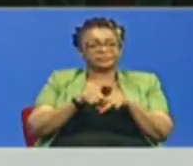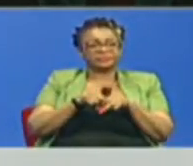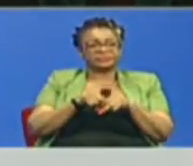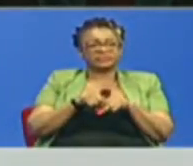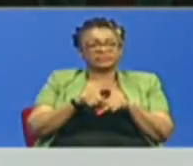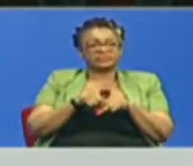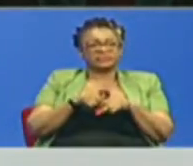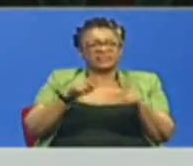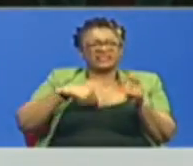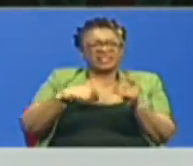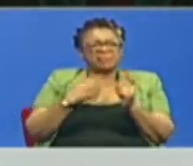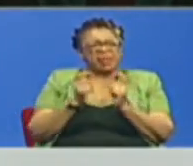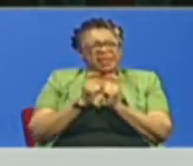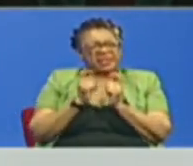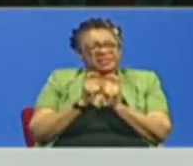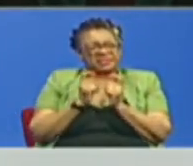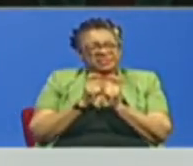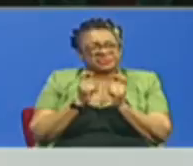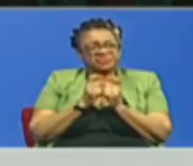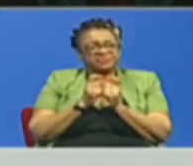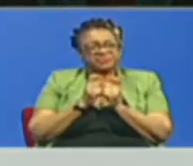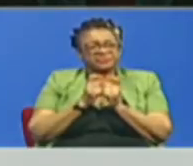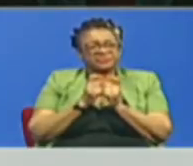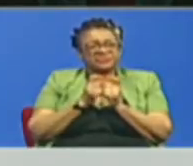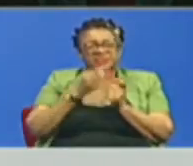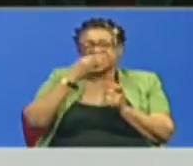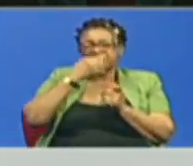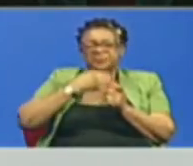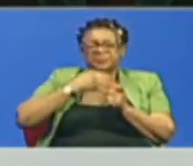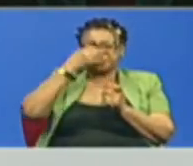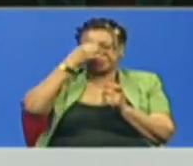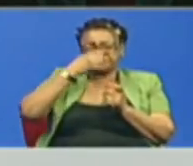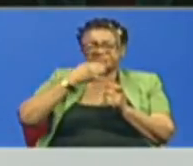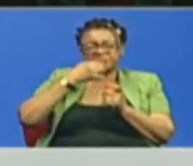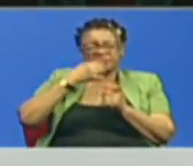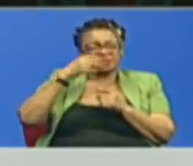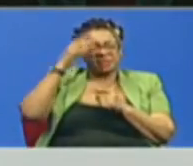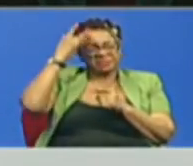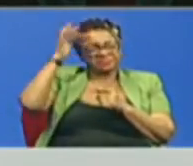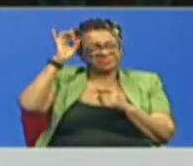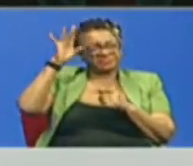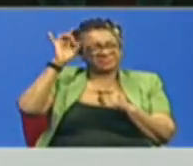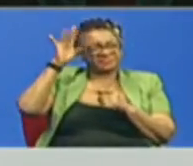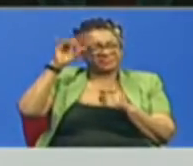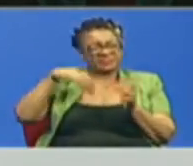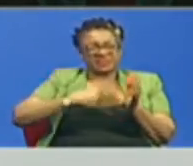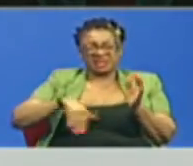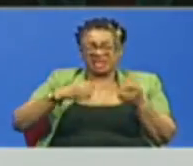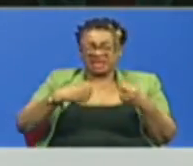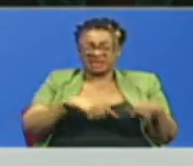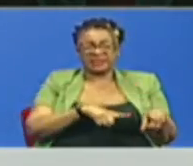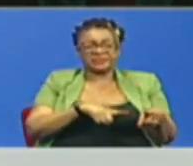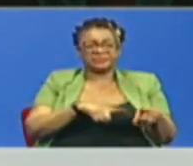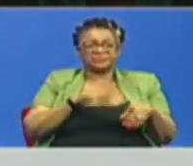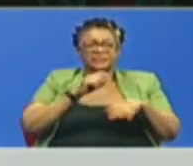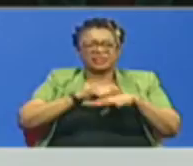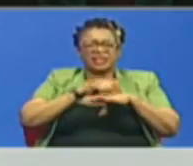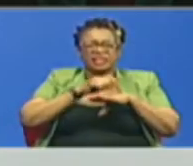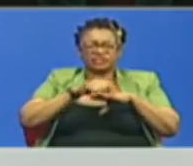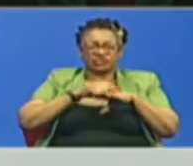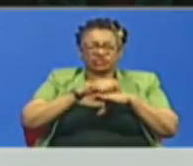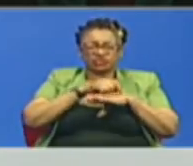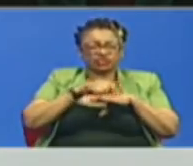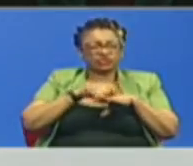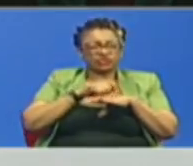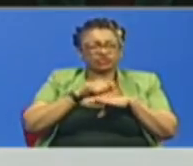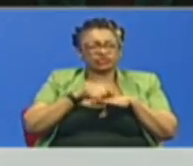aches and pains, nasal congestion, headache, sore throat, diarrhea, a rash on the skin or